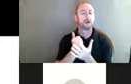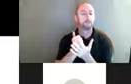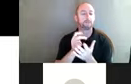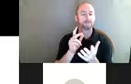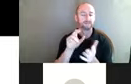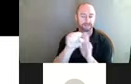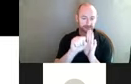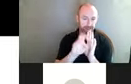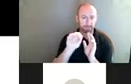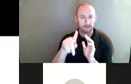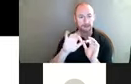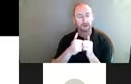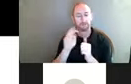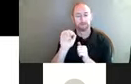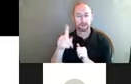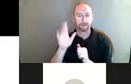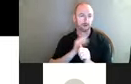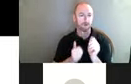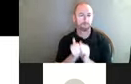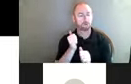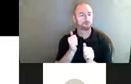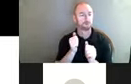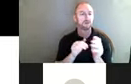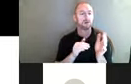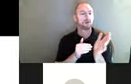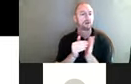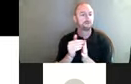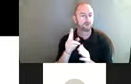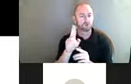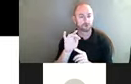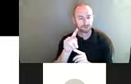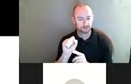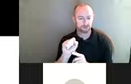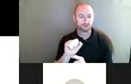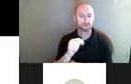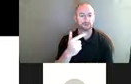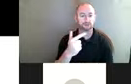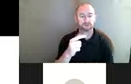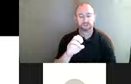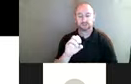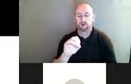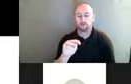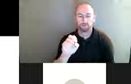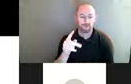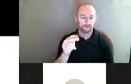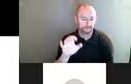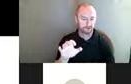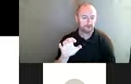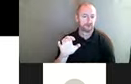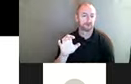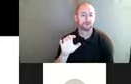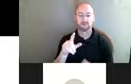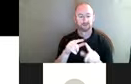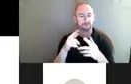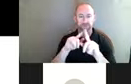state map and how we map some of our most common units. I've been working on the geomorphic quantification of colluvium from LIDAR data for the Demosville and